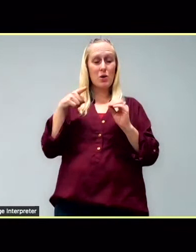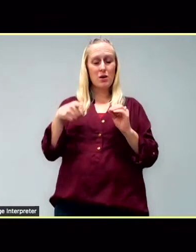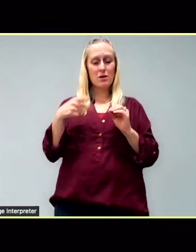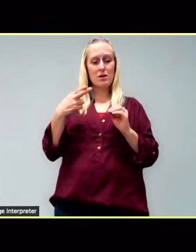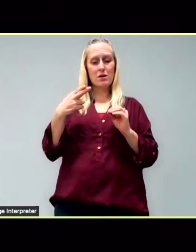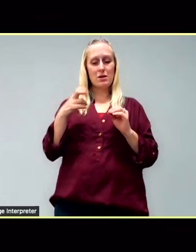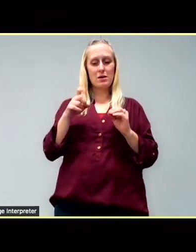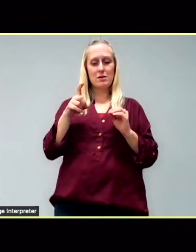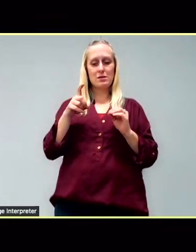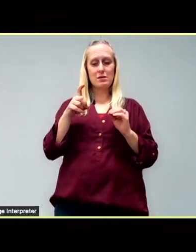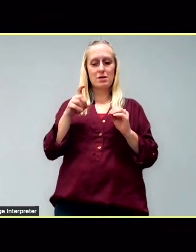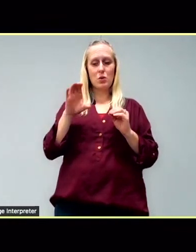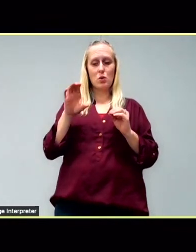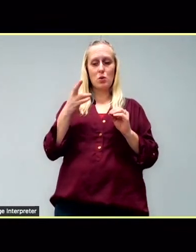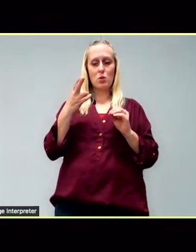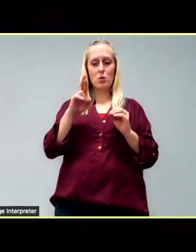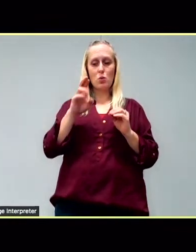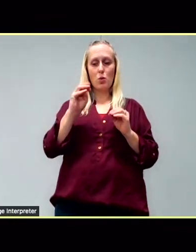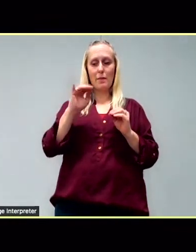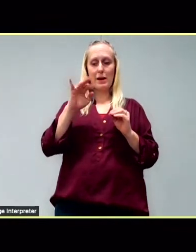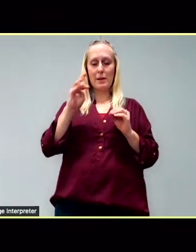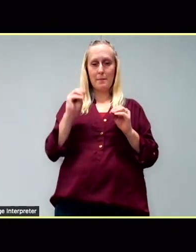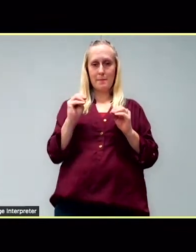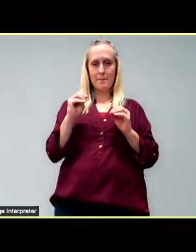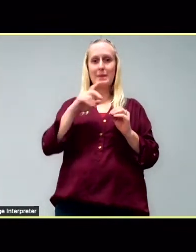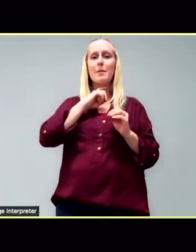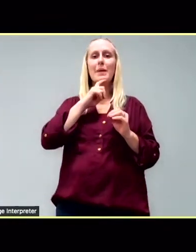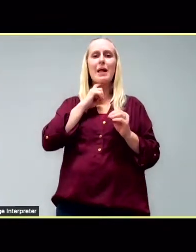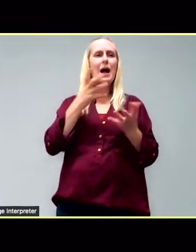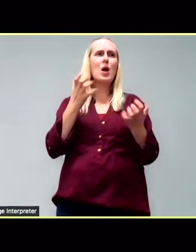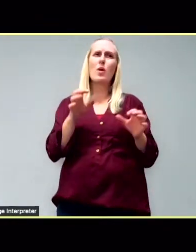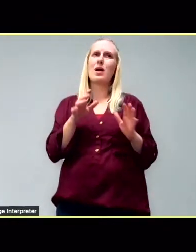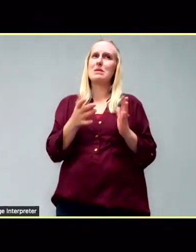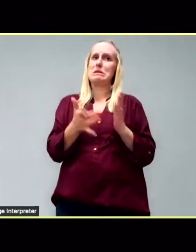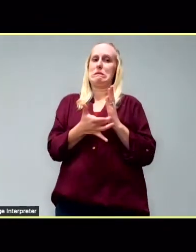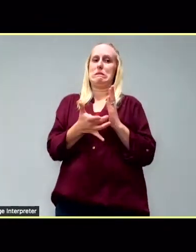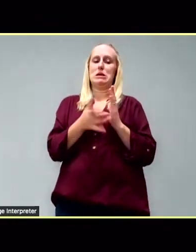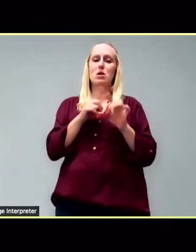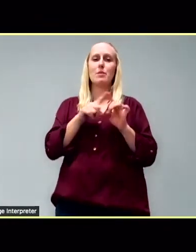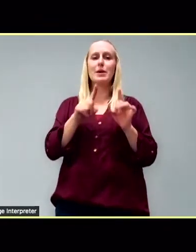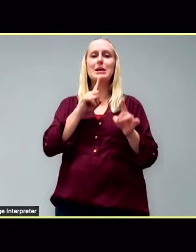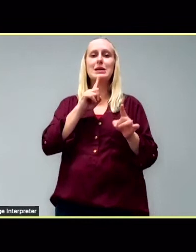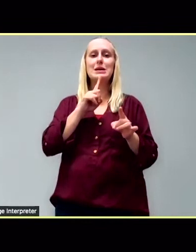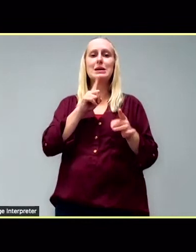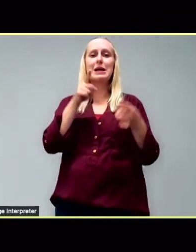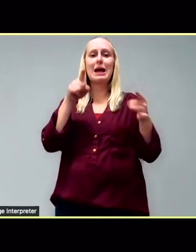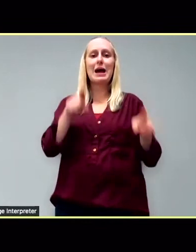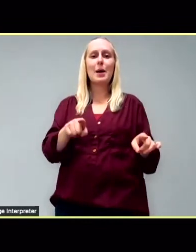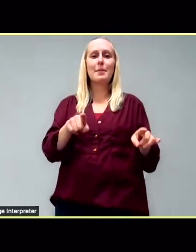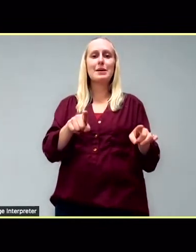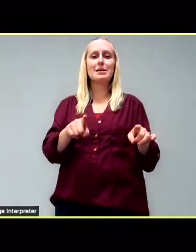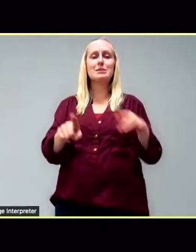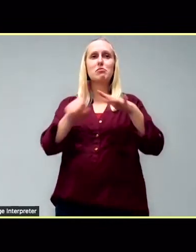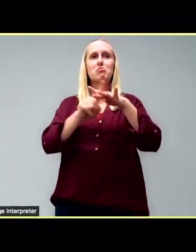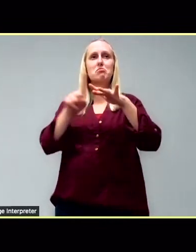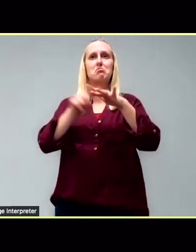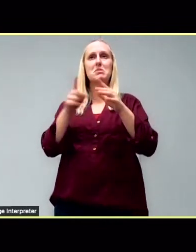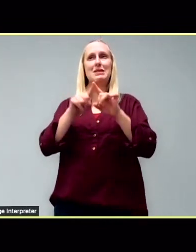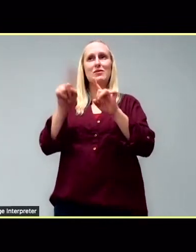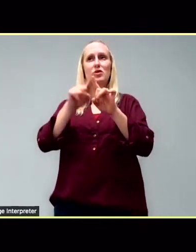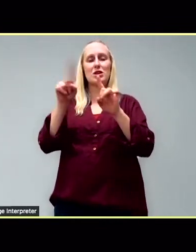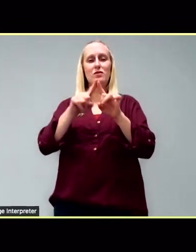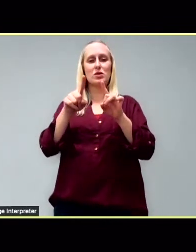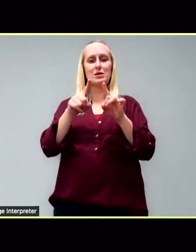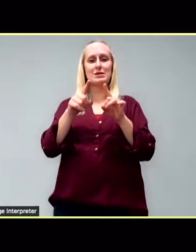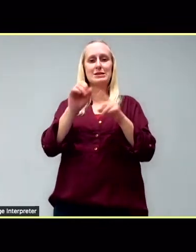is chromium is a metal, so it exists in, and I don't want to get too technical, but it exists in a couple different valence states. You have